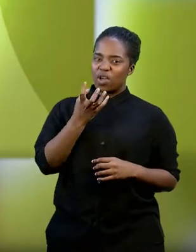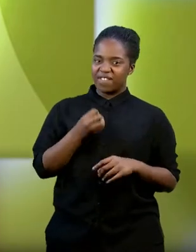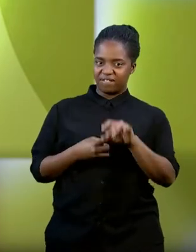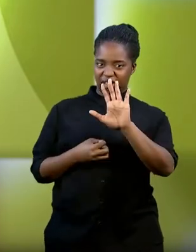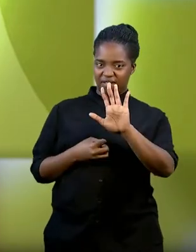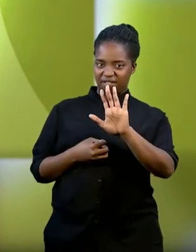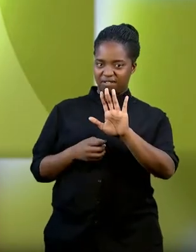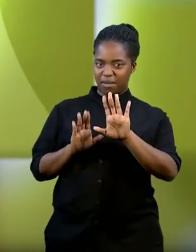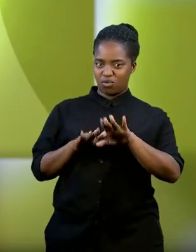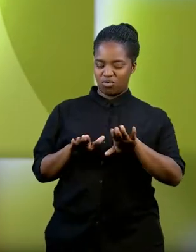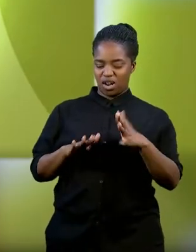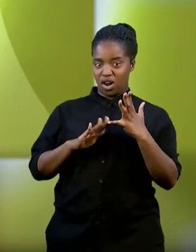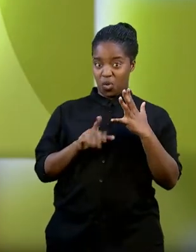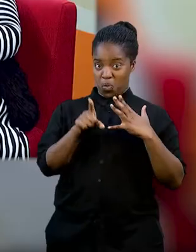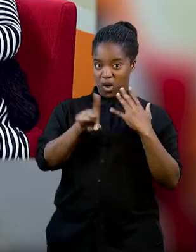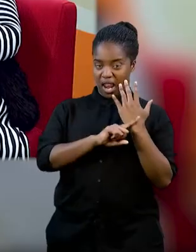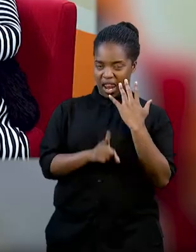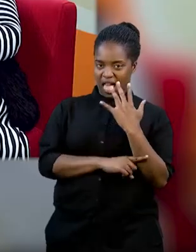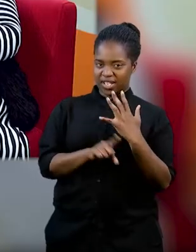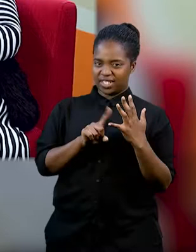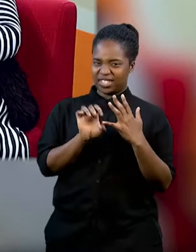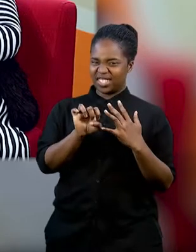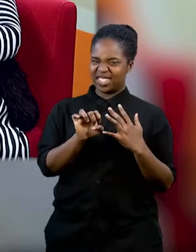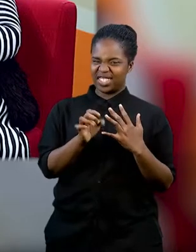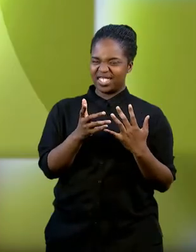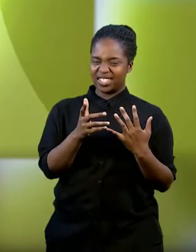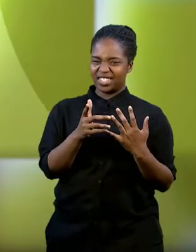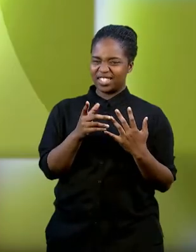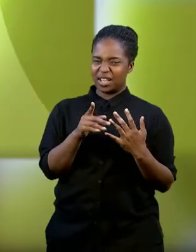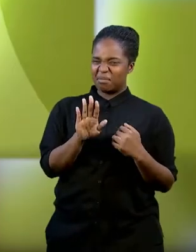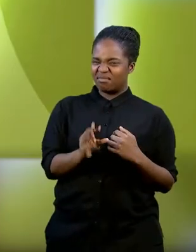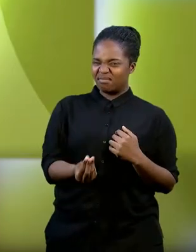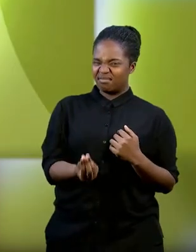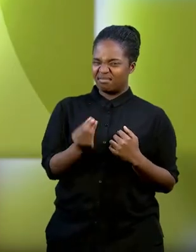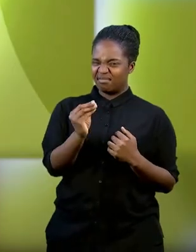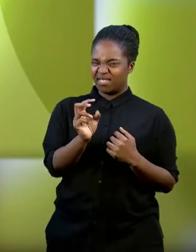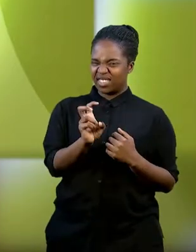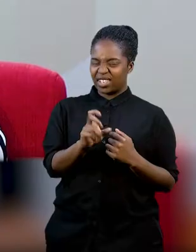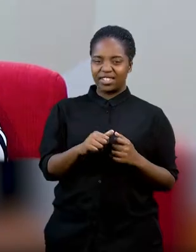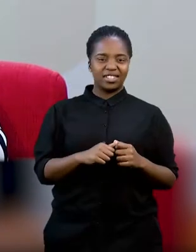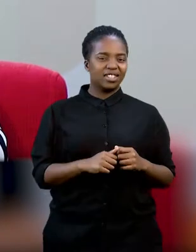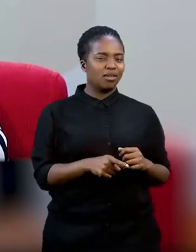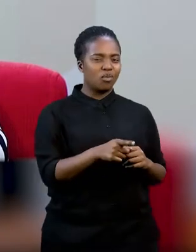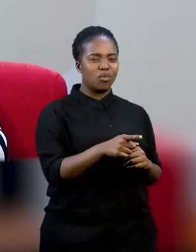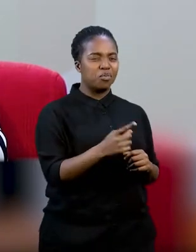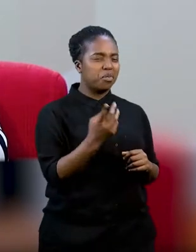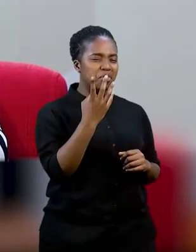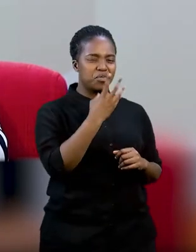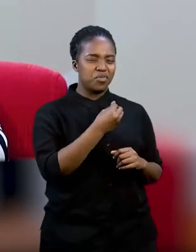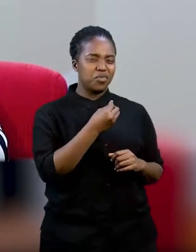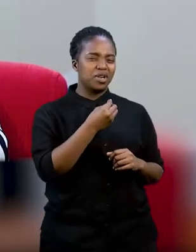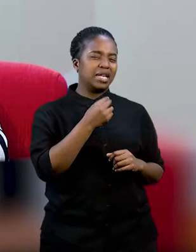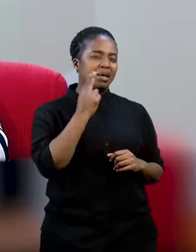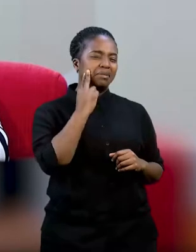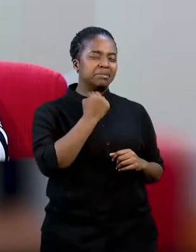na le bana ba Nkateko ngwana gago wa bo 5 ke last born ya gago. E ne le ngwana jwang ga le monyane? Ai ne le ngwana o montle